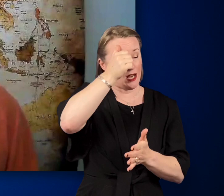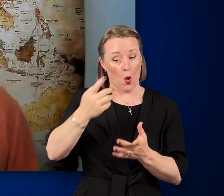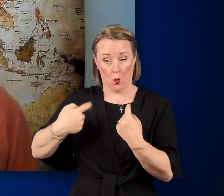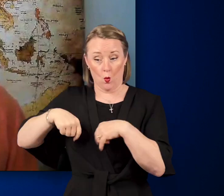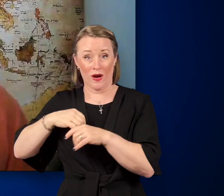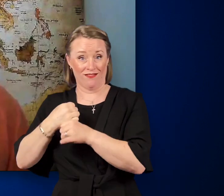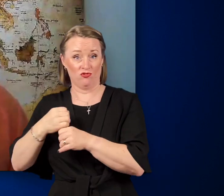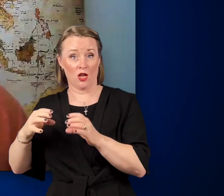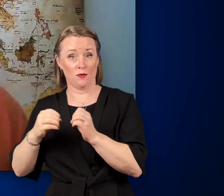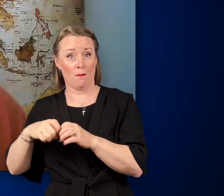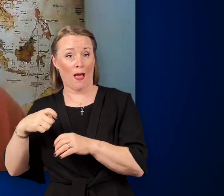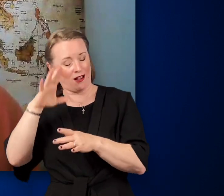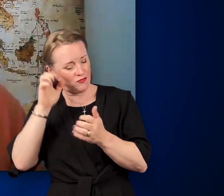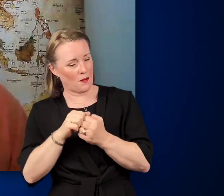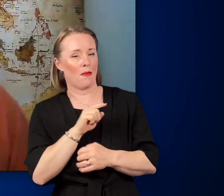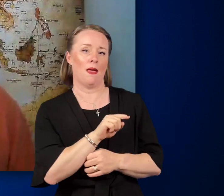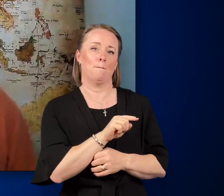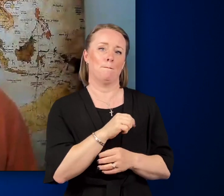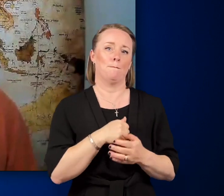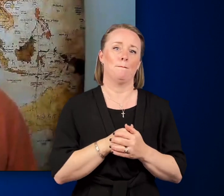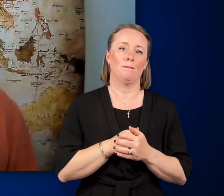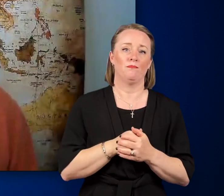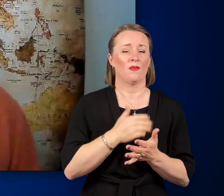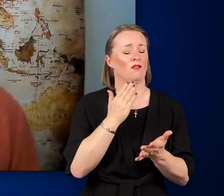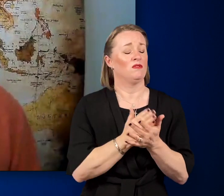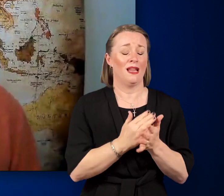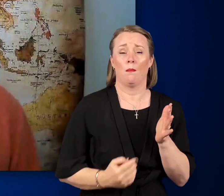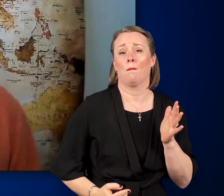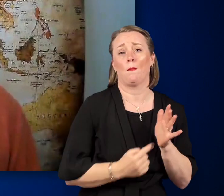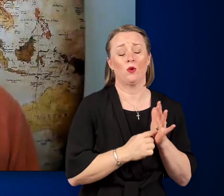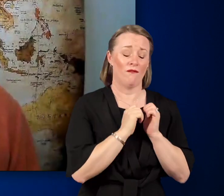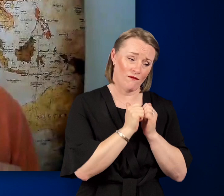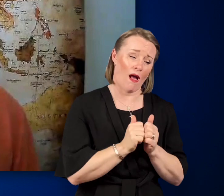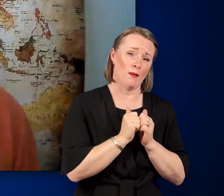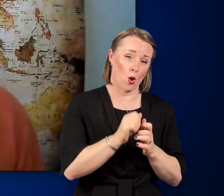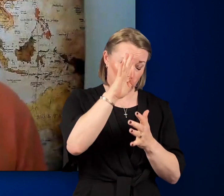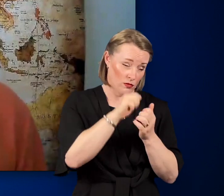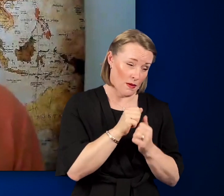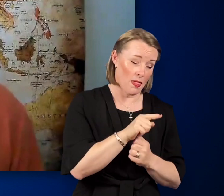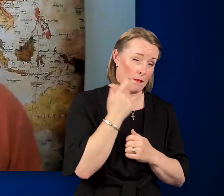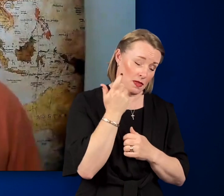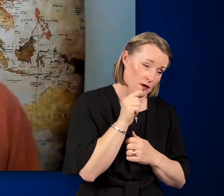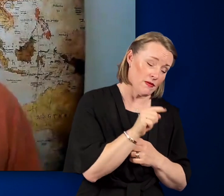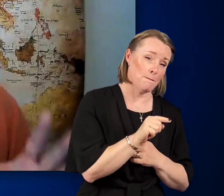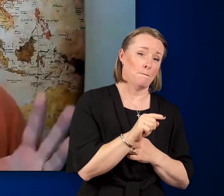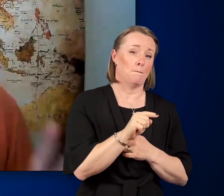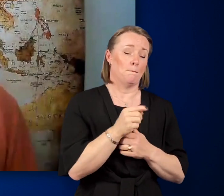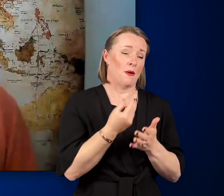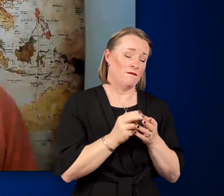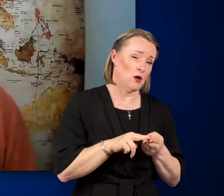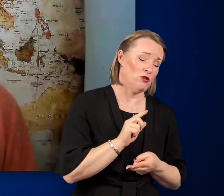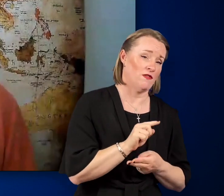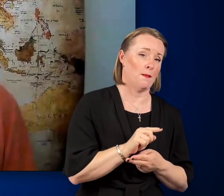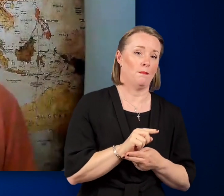I think we should never underestimate the value of remembering those who are facing struggles. Just remembering